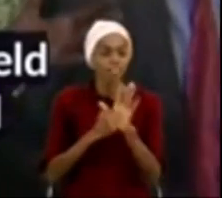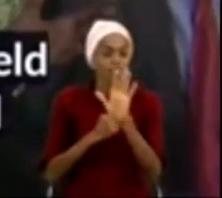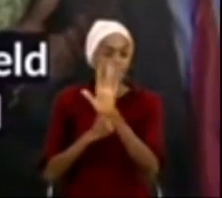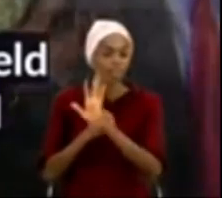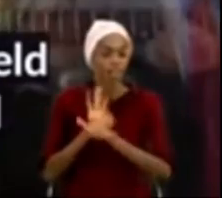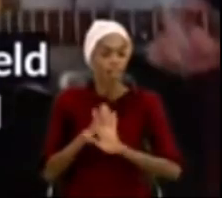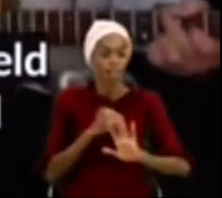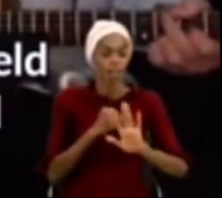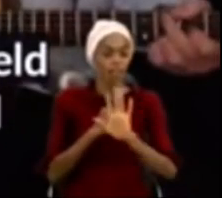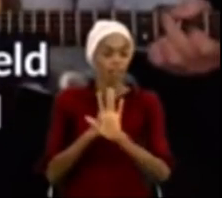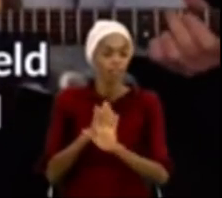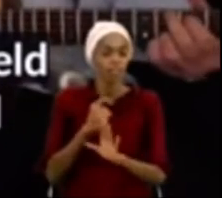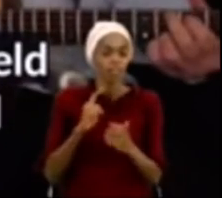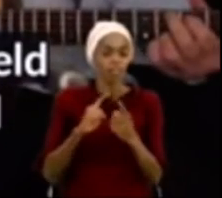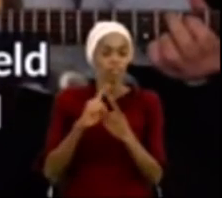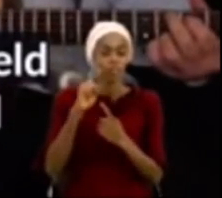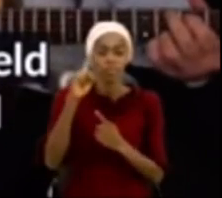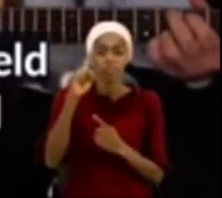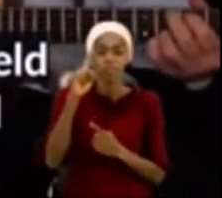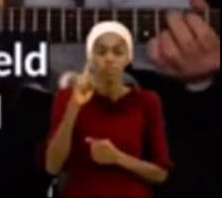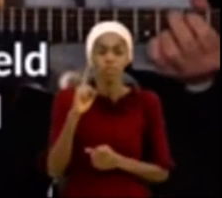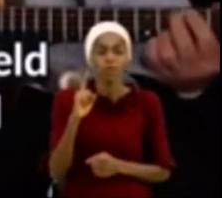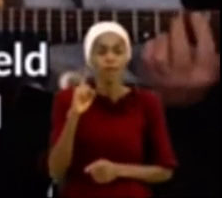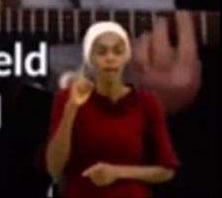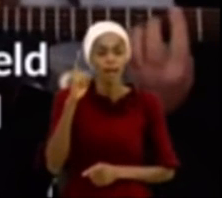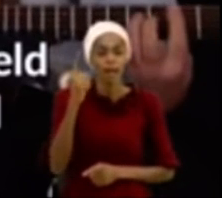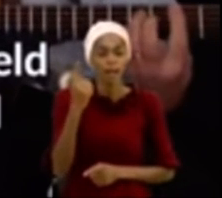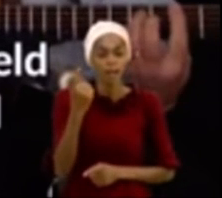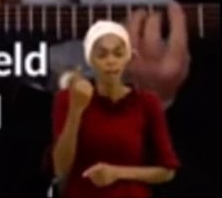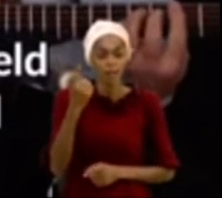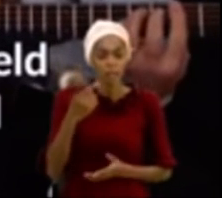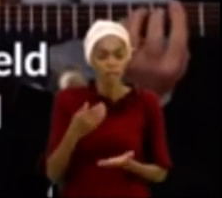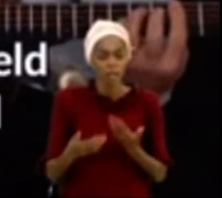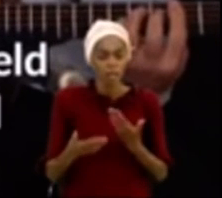alone may my spirit